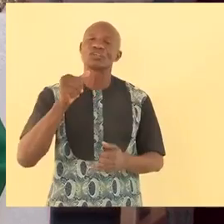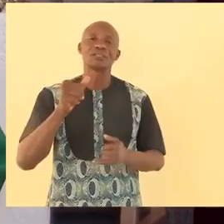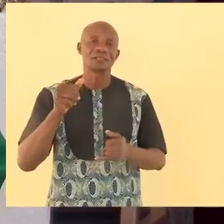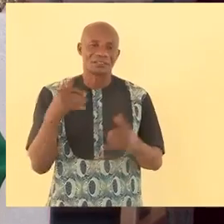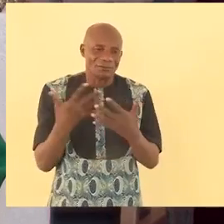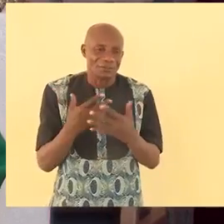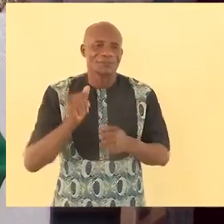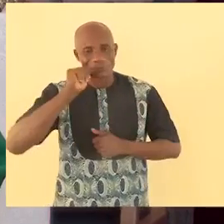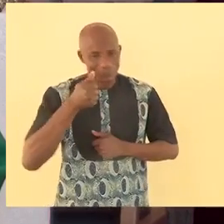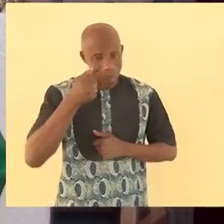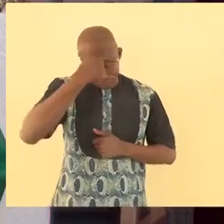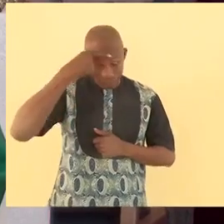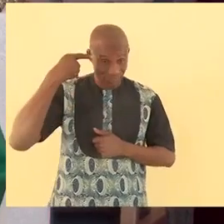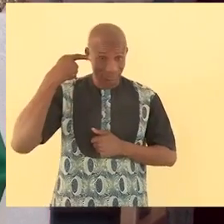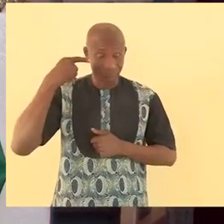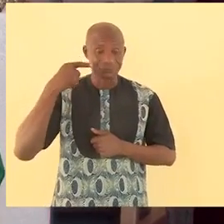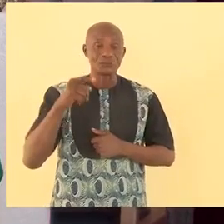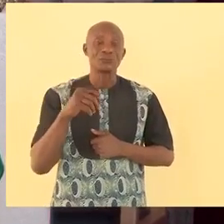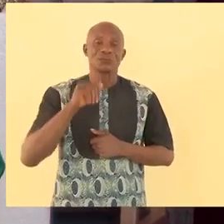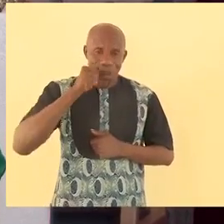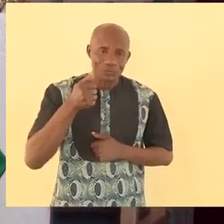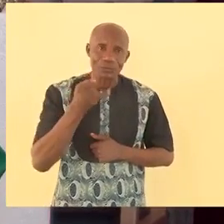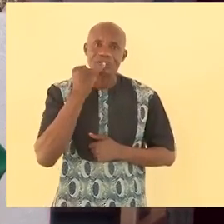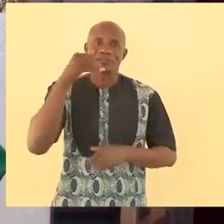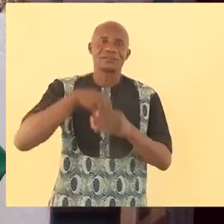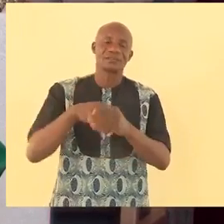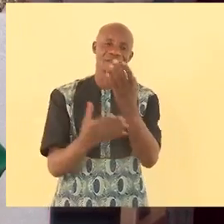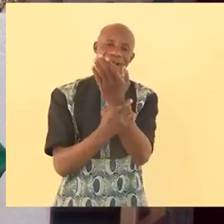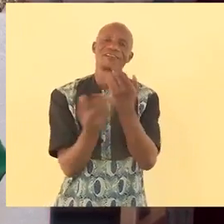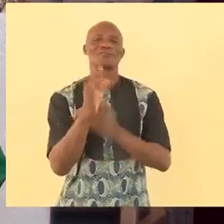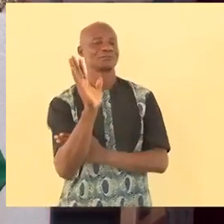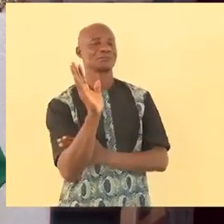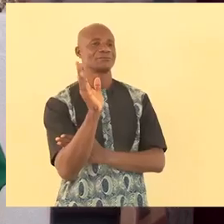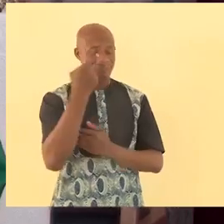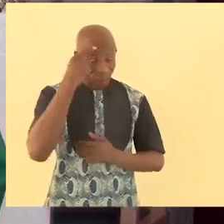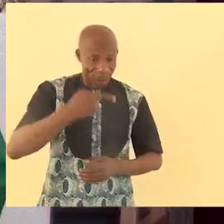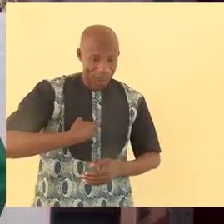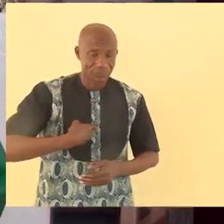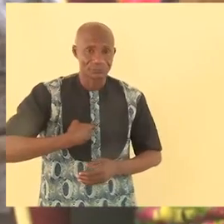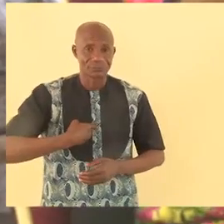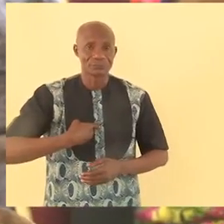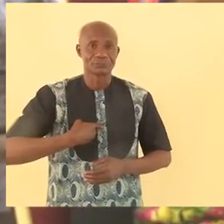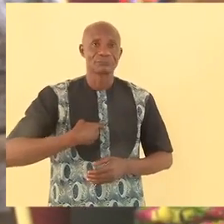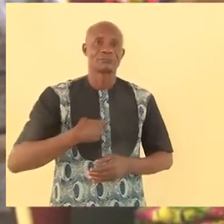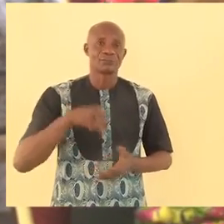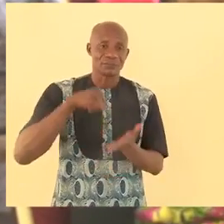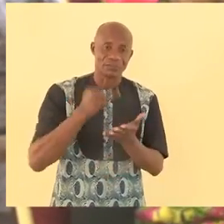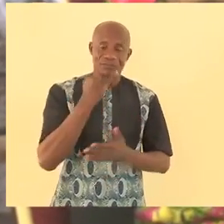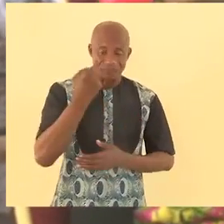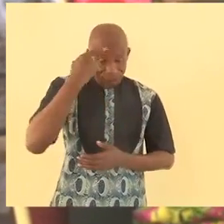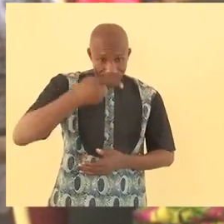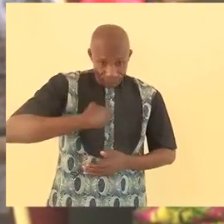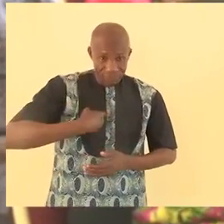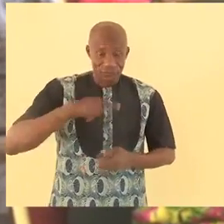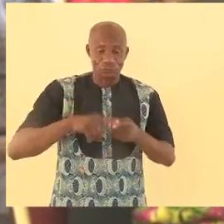afraid of tomorrow. Tomorrow. Because tomorrow is in the hands of God. God. So for me, it's for